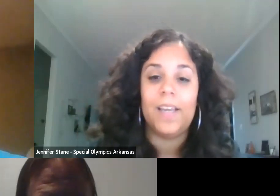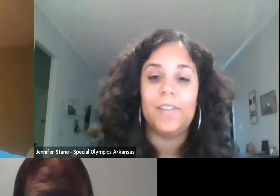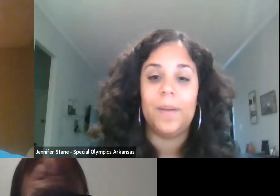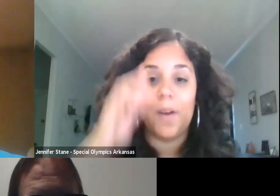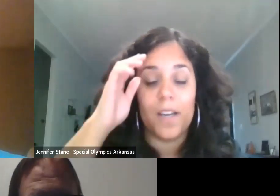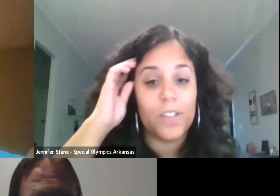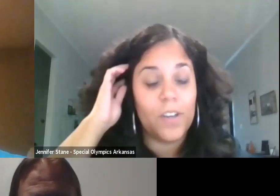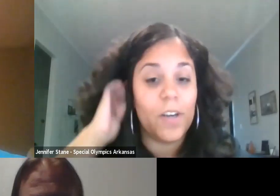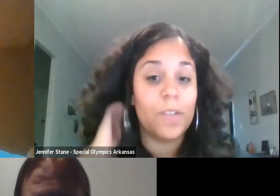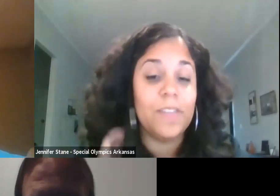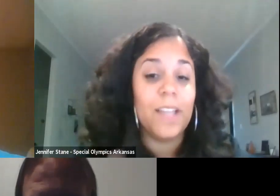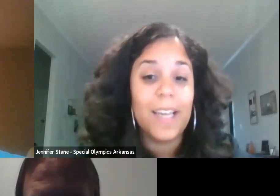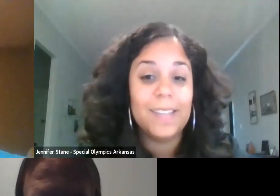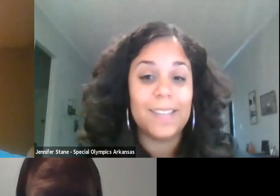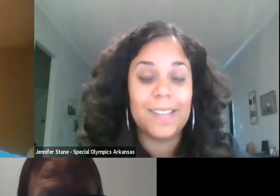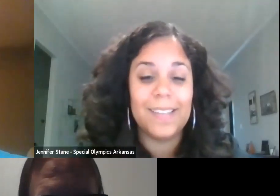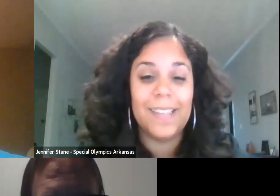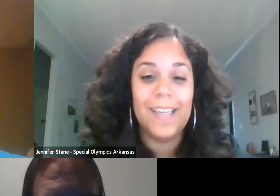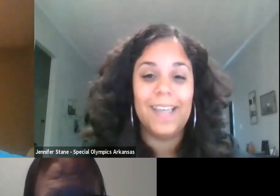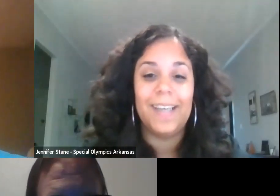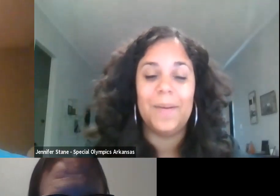and he is from Arkansas Hunger Relief Alliance.